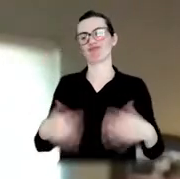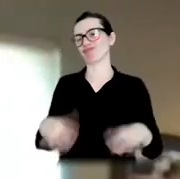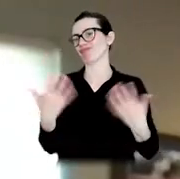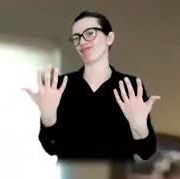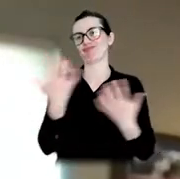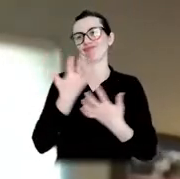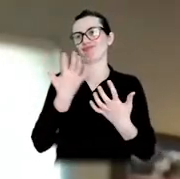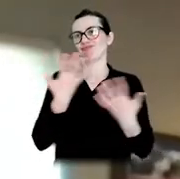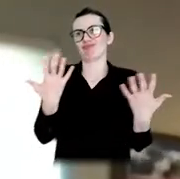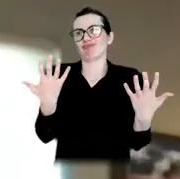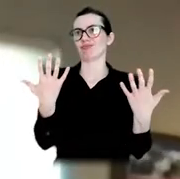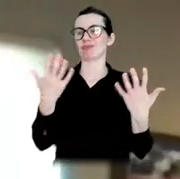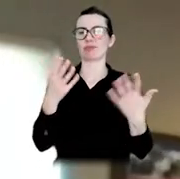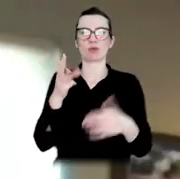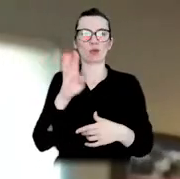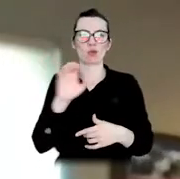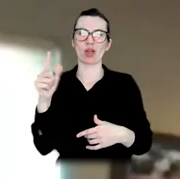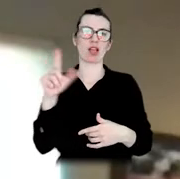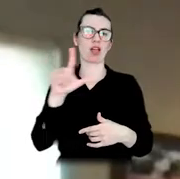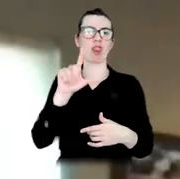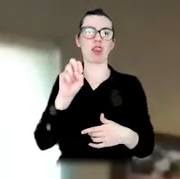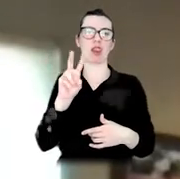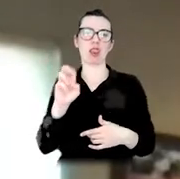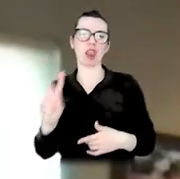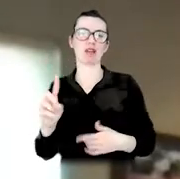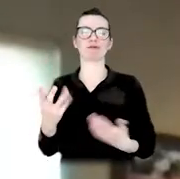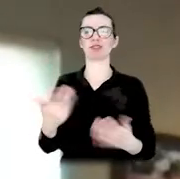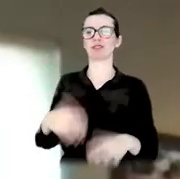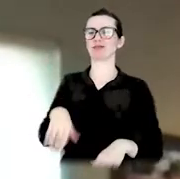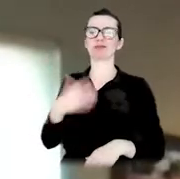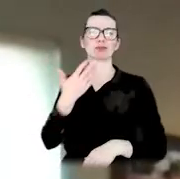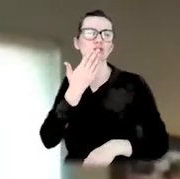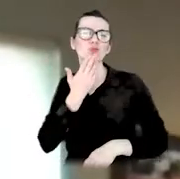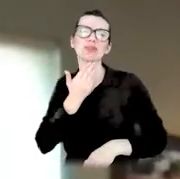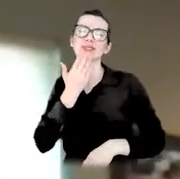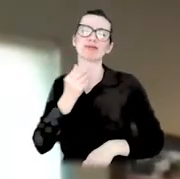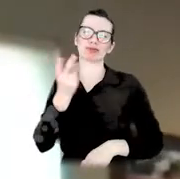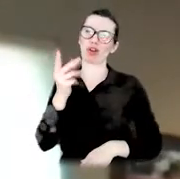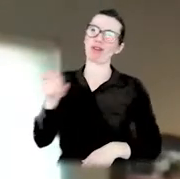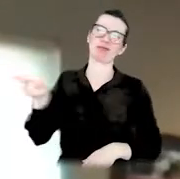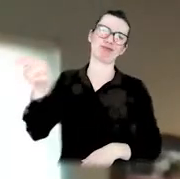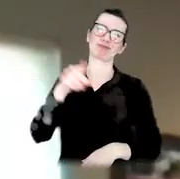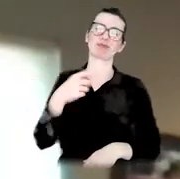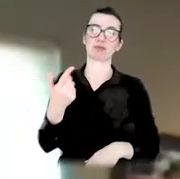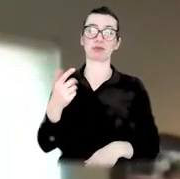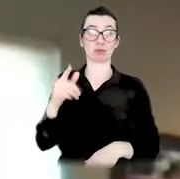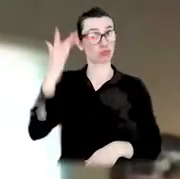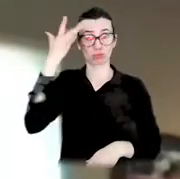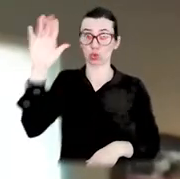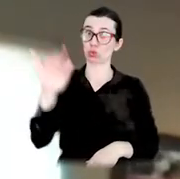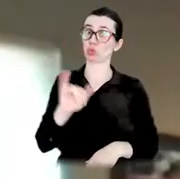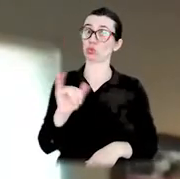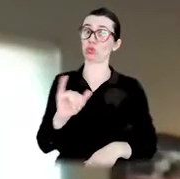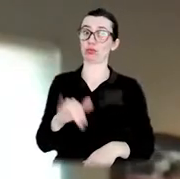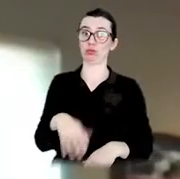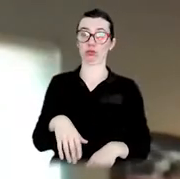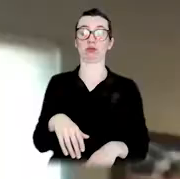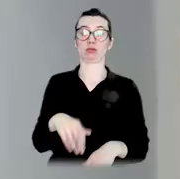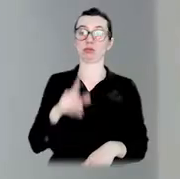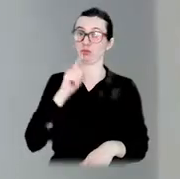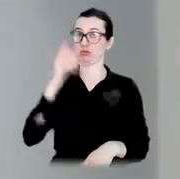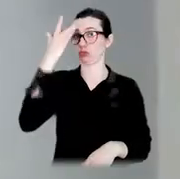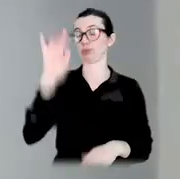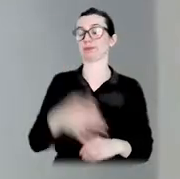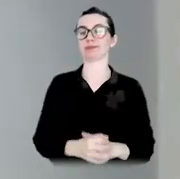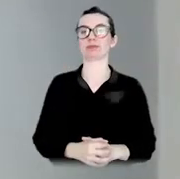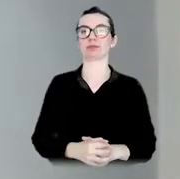you know, well-loved, sweet dogs that are very smart. Yes. Very smart.